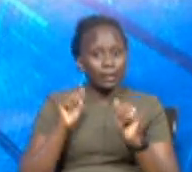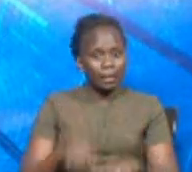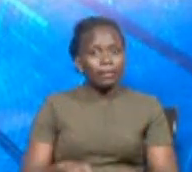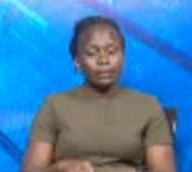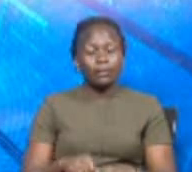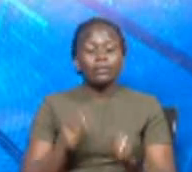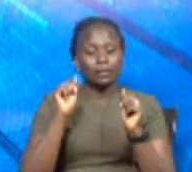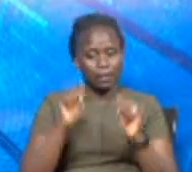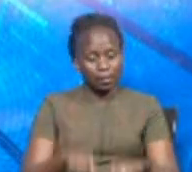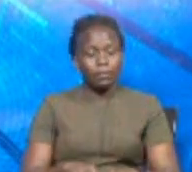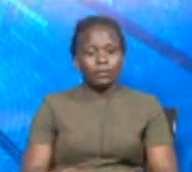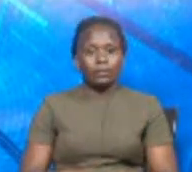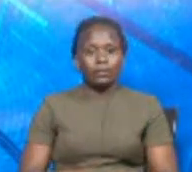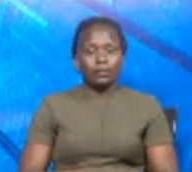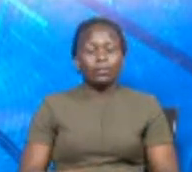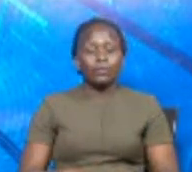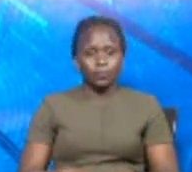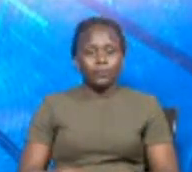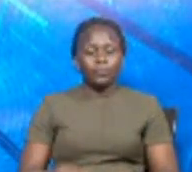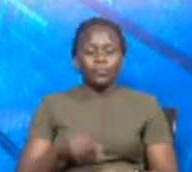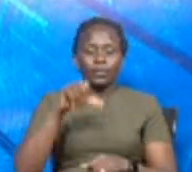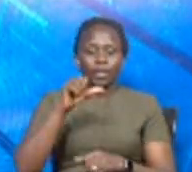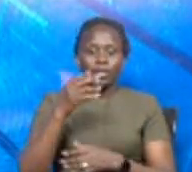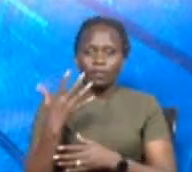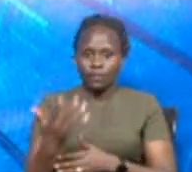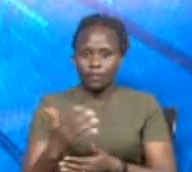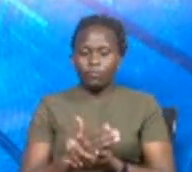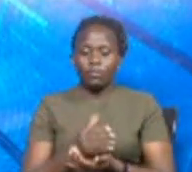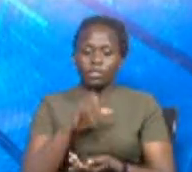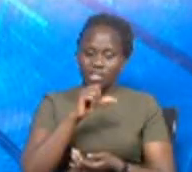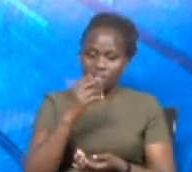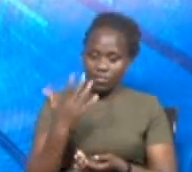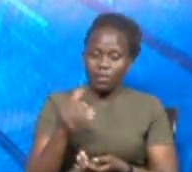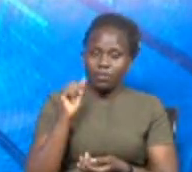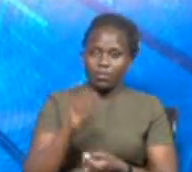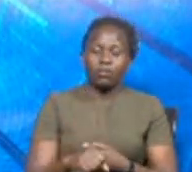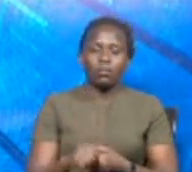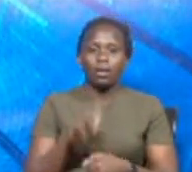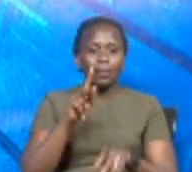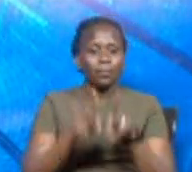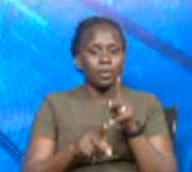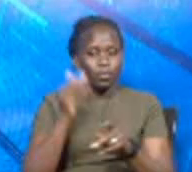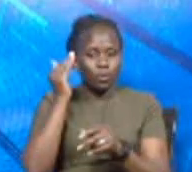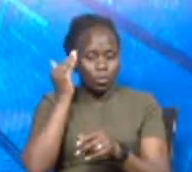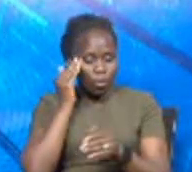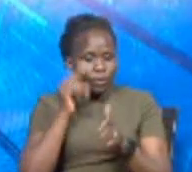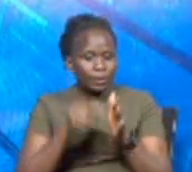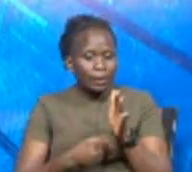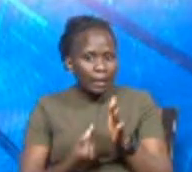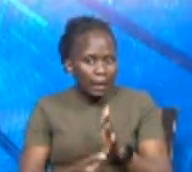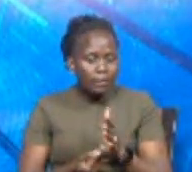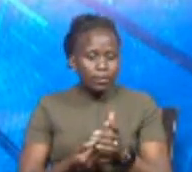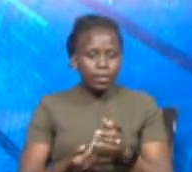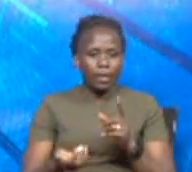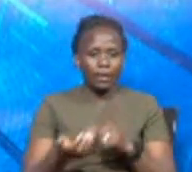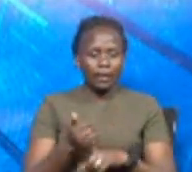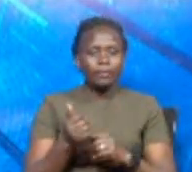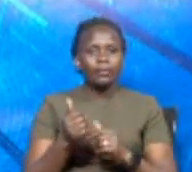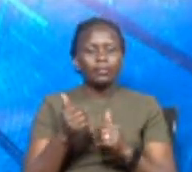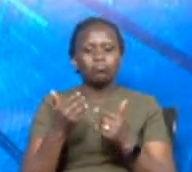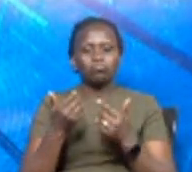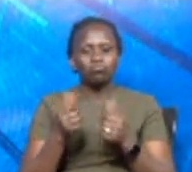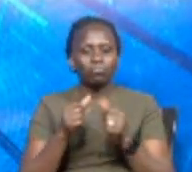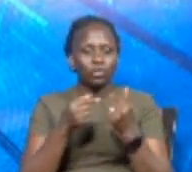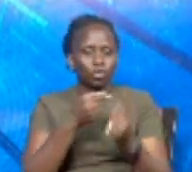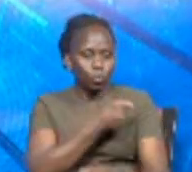those targets, the 95s, the 395s. People knowing their status, getting onto treatment,